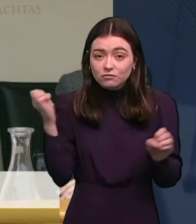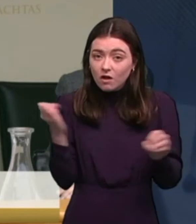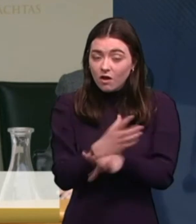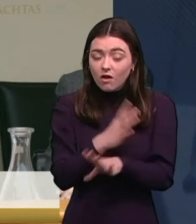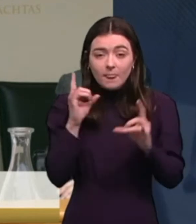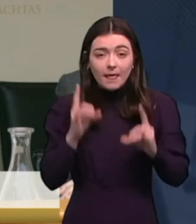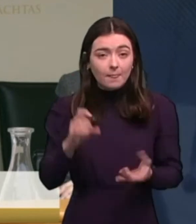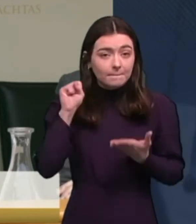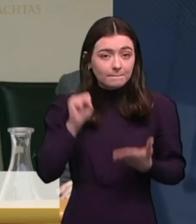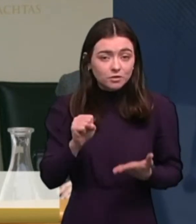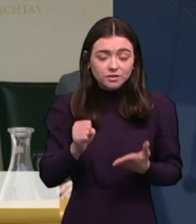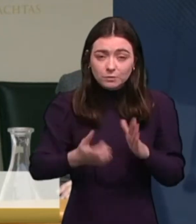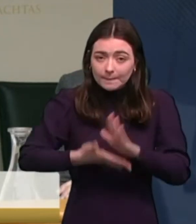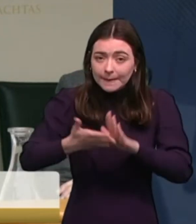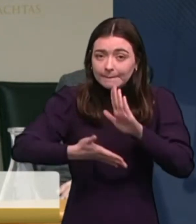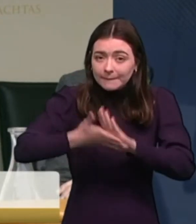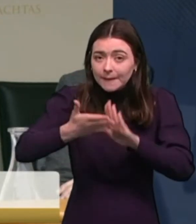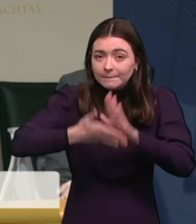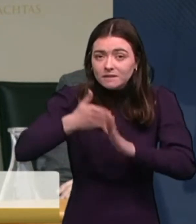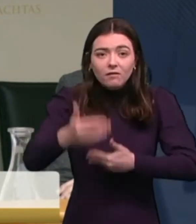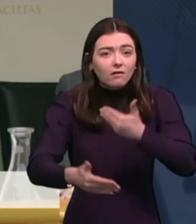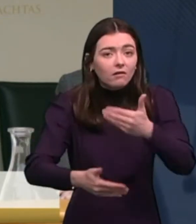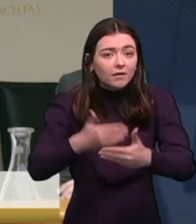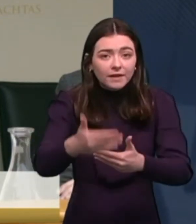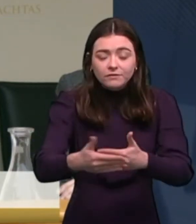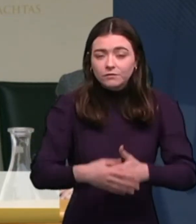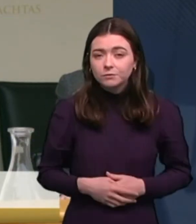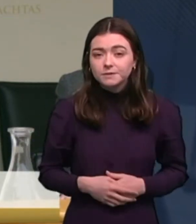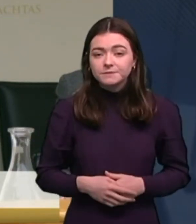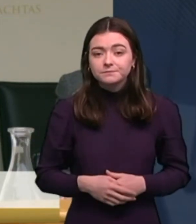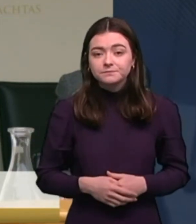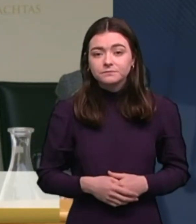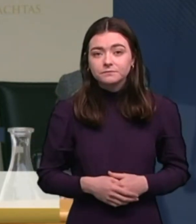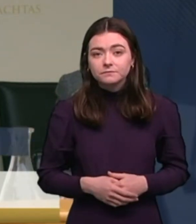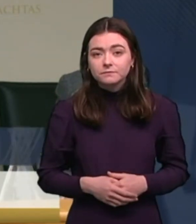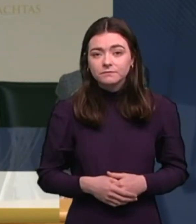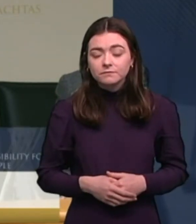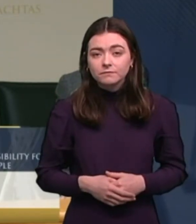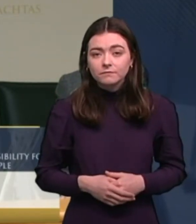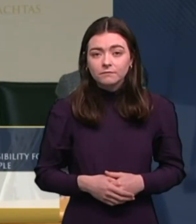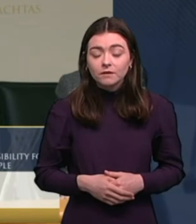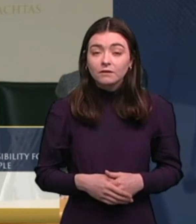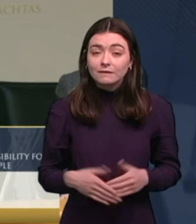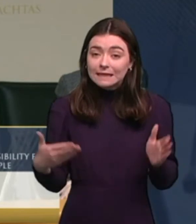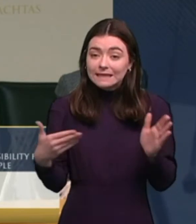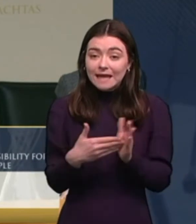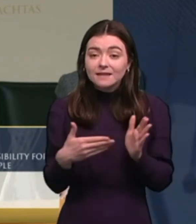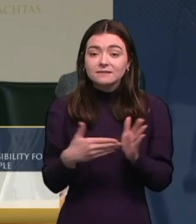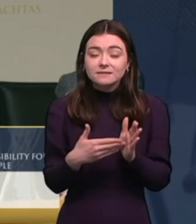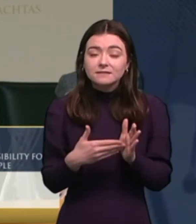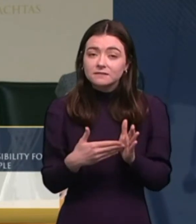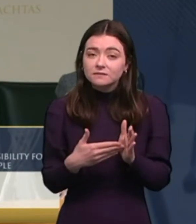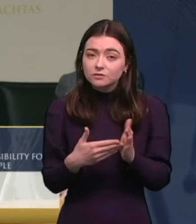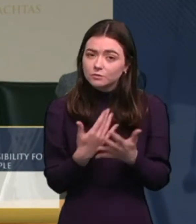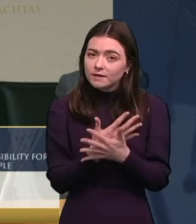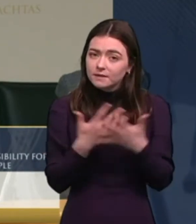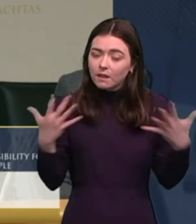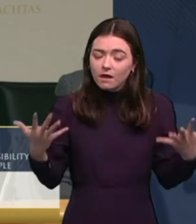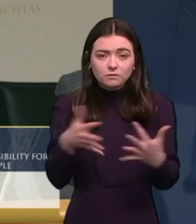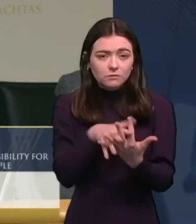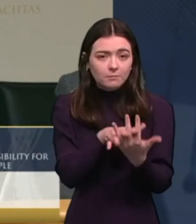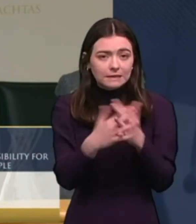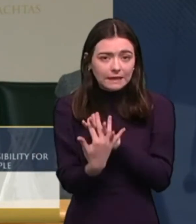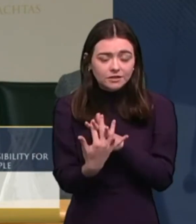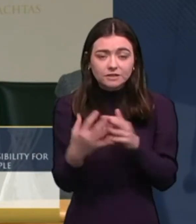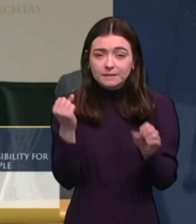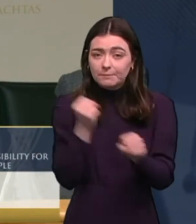forward, and we have built on it for the last 3 years. There are obviously there are quite a lot of complications